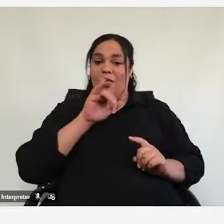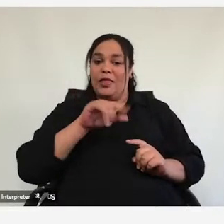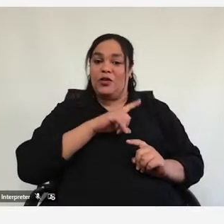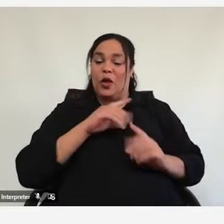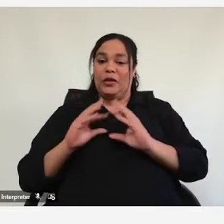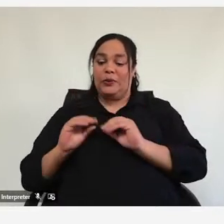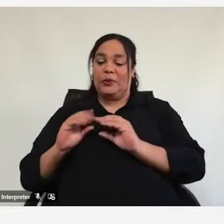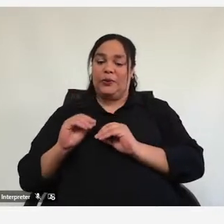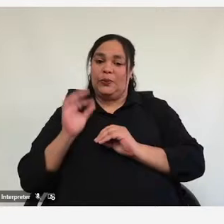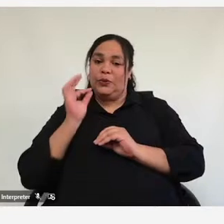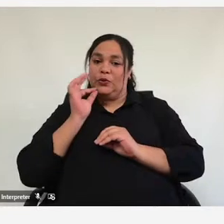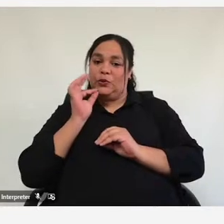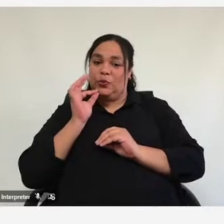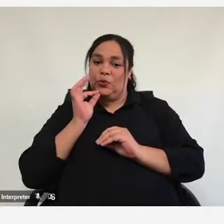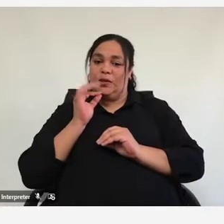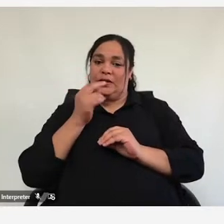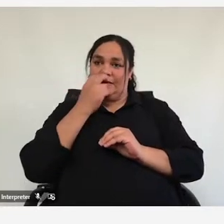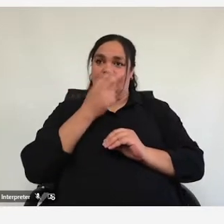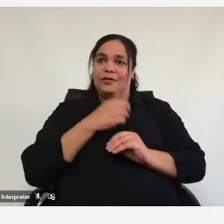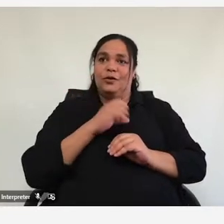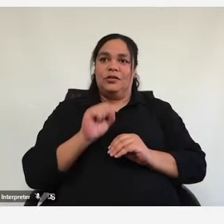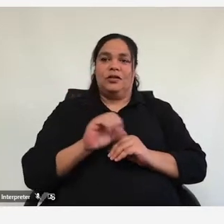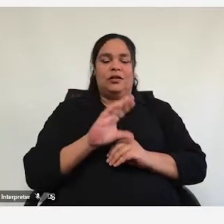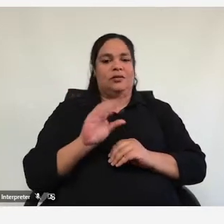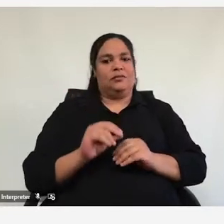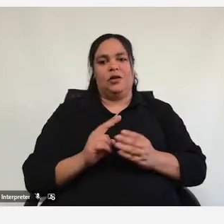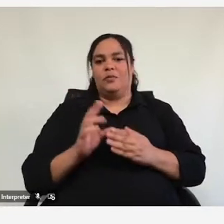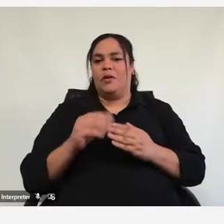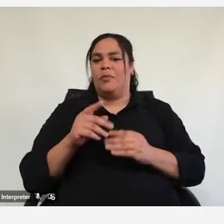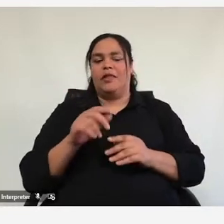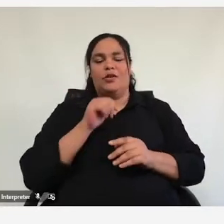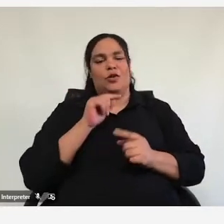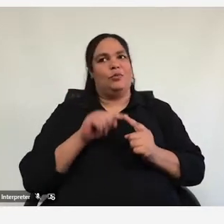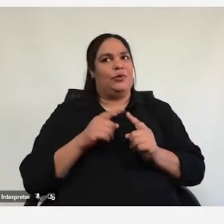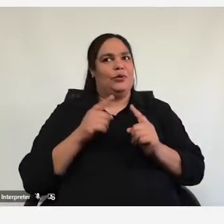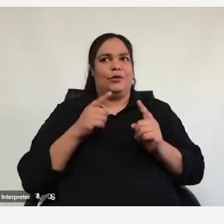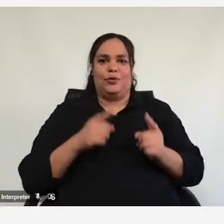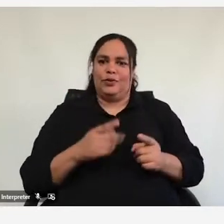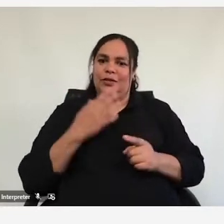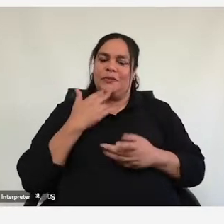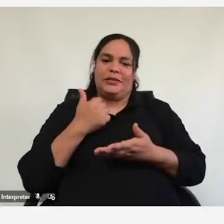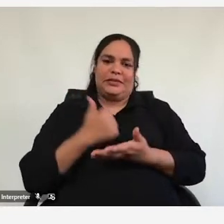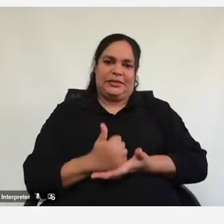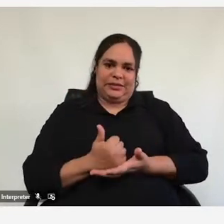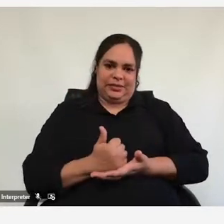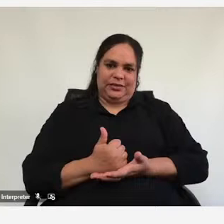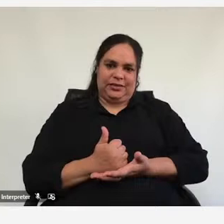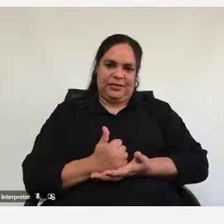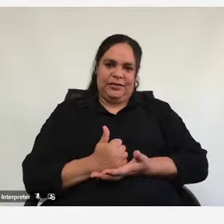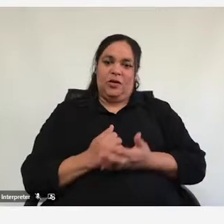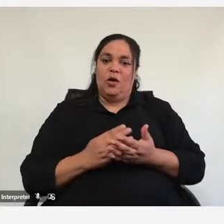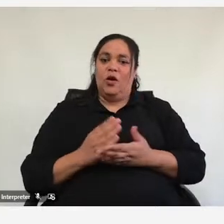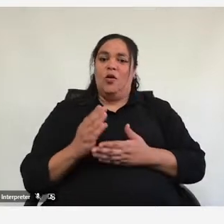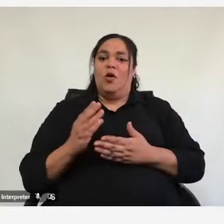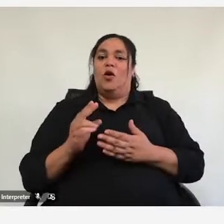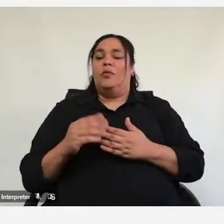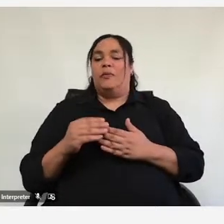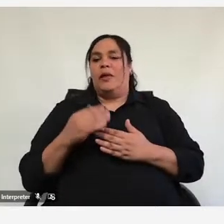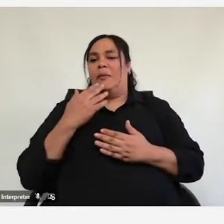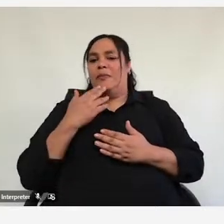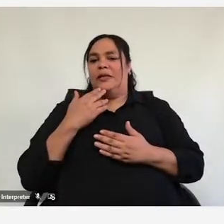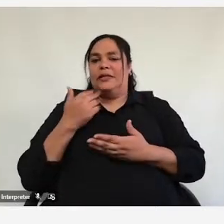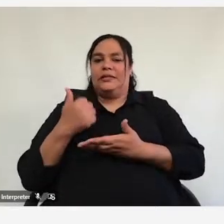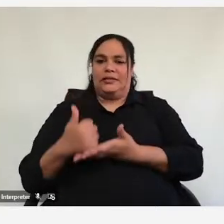whispering sweet nothings to South Africa? Honorable Minister, that is not a point of order. Please take your seat. Honorable Nkondlo, please take